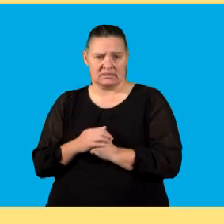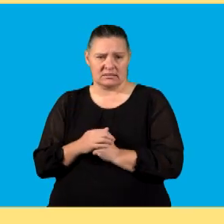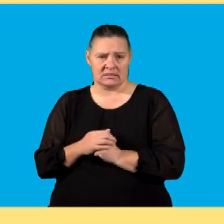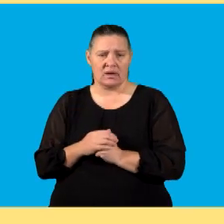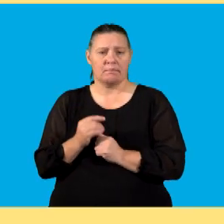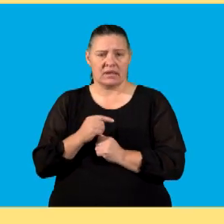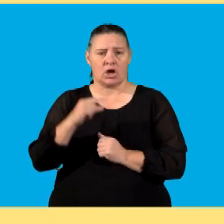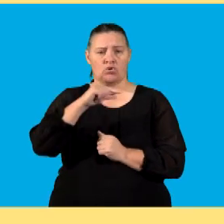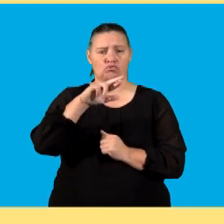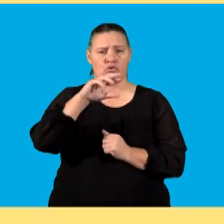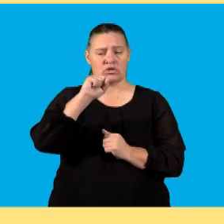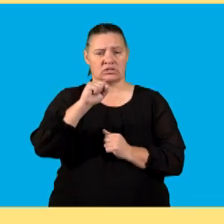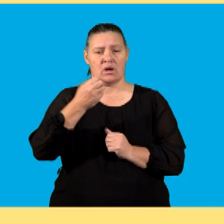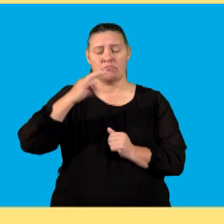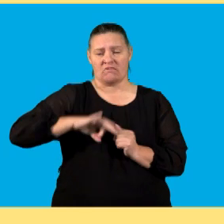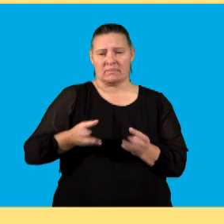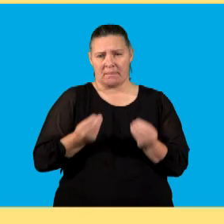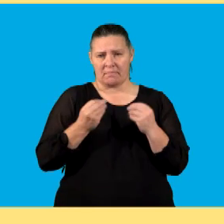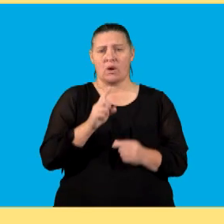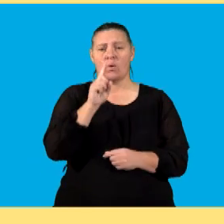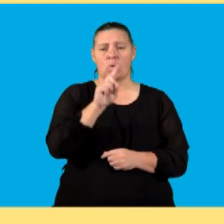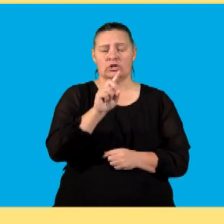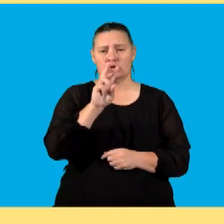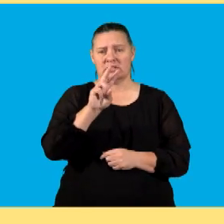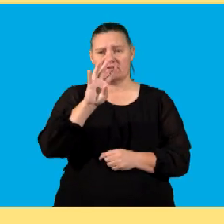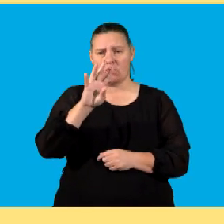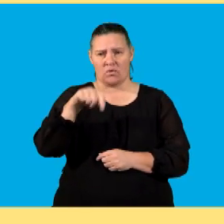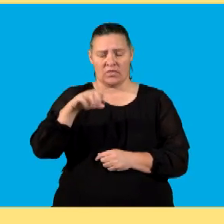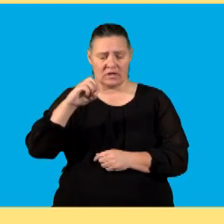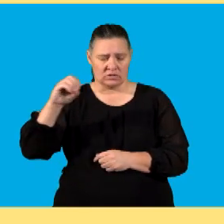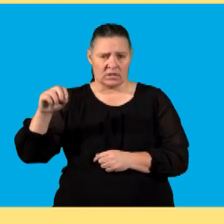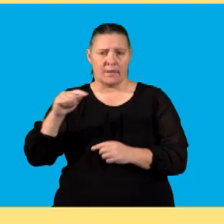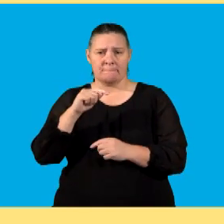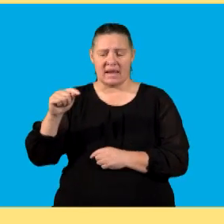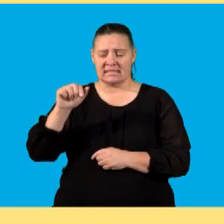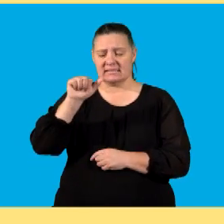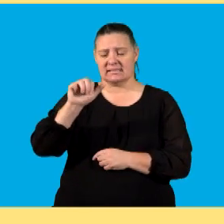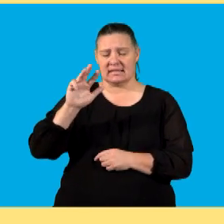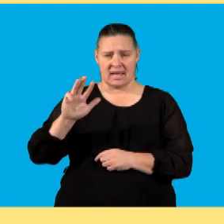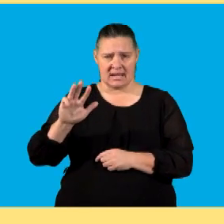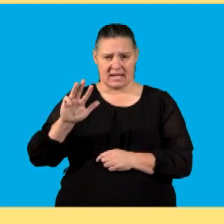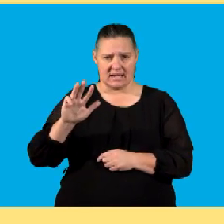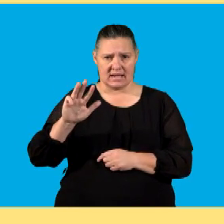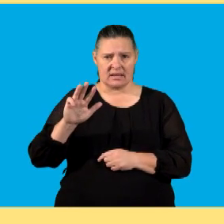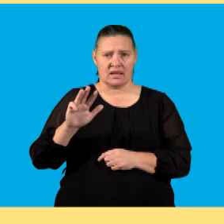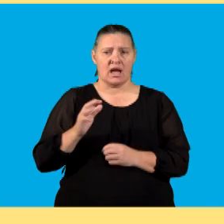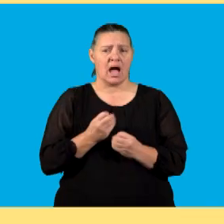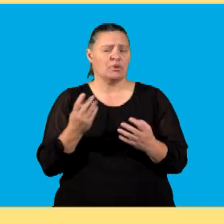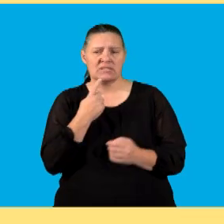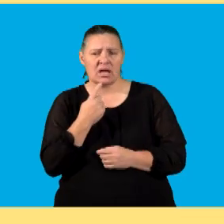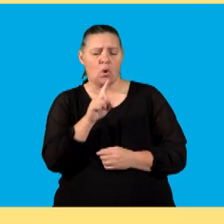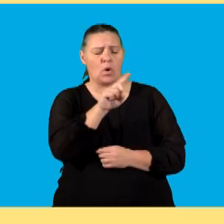us gross profit. So we have 124,000 minus 69. How much do you get if you